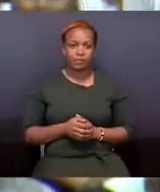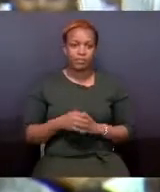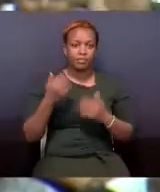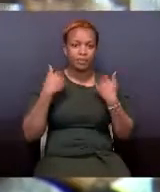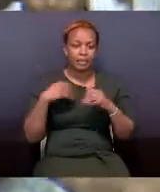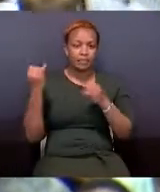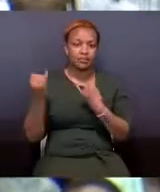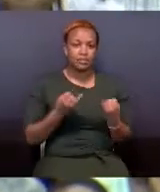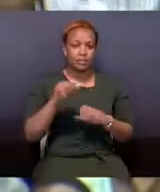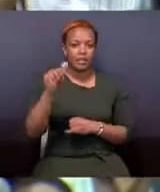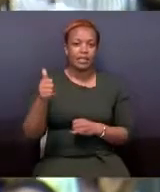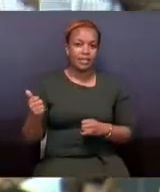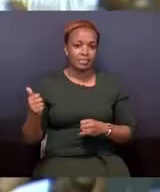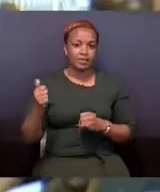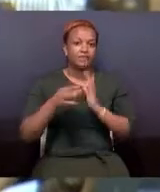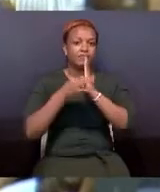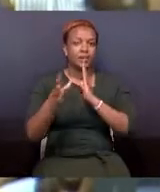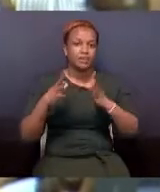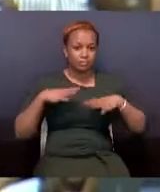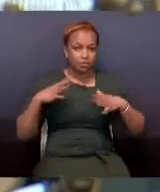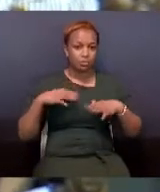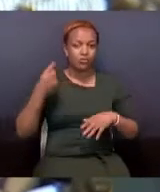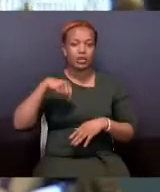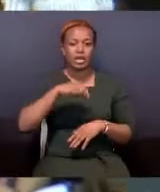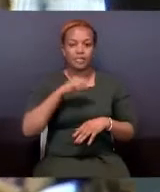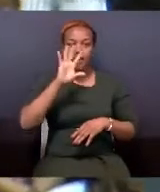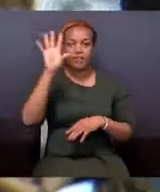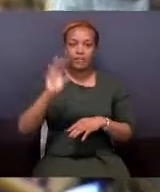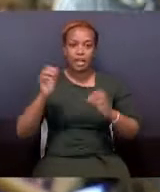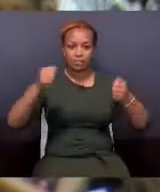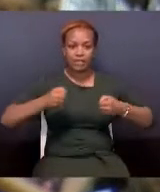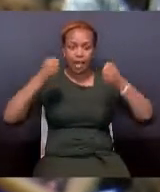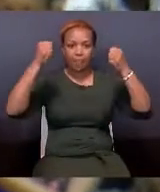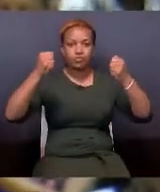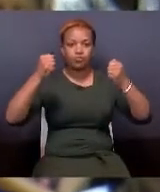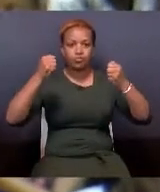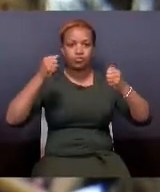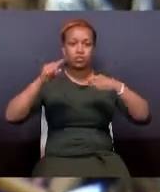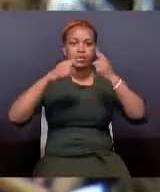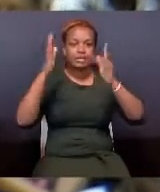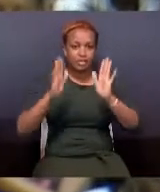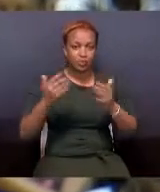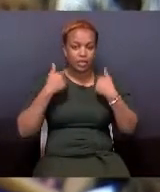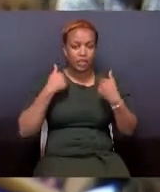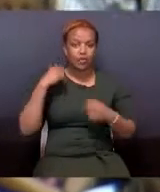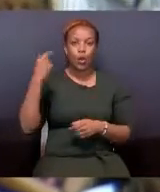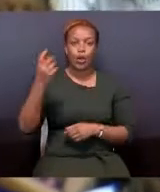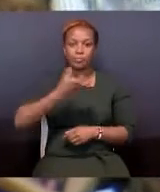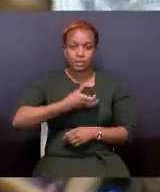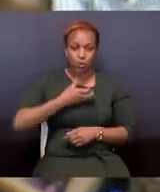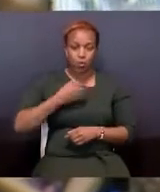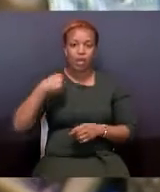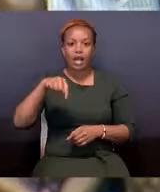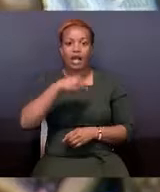other legends to you as well. We have African Cup winners. We have Olympic gold medal. We have a world